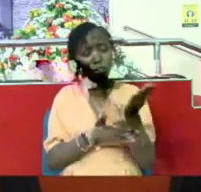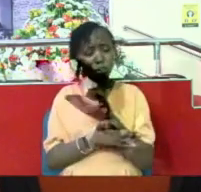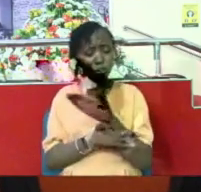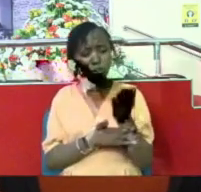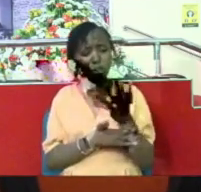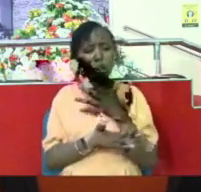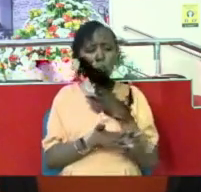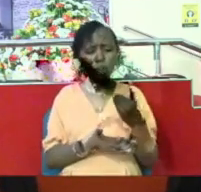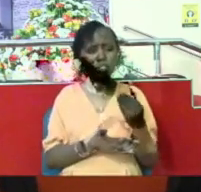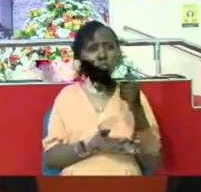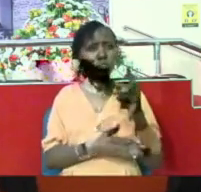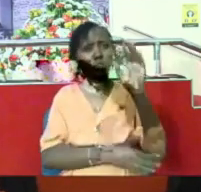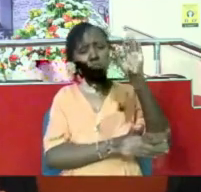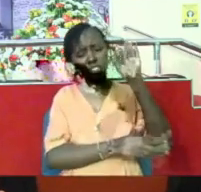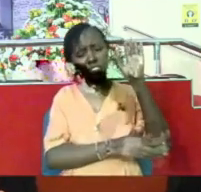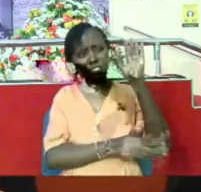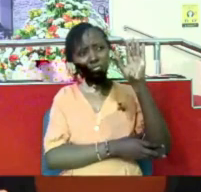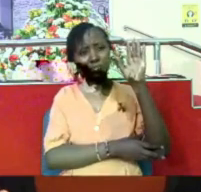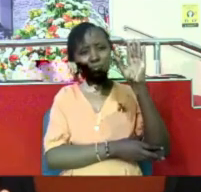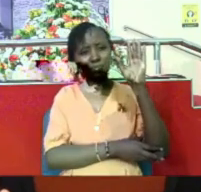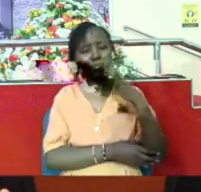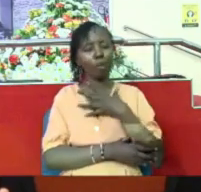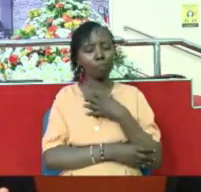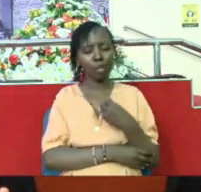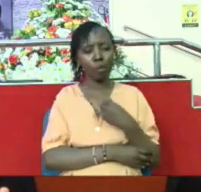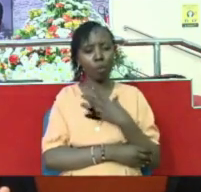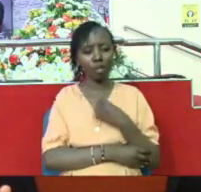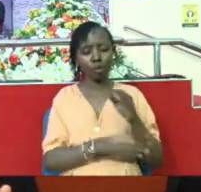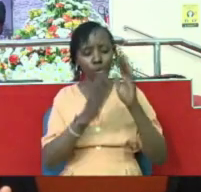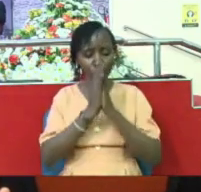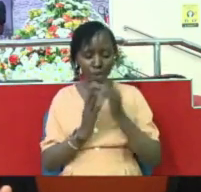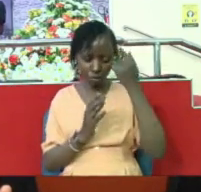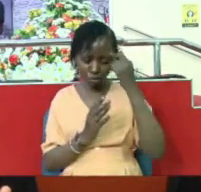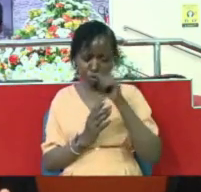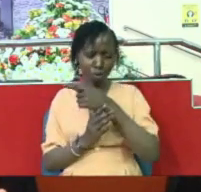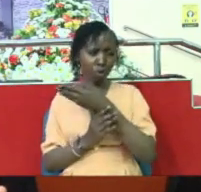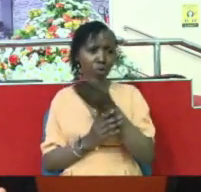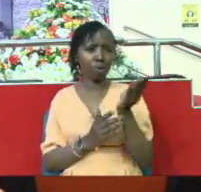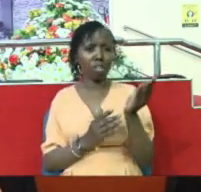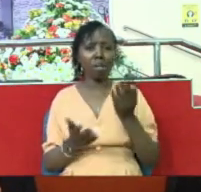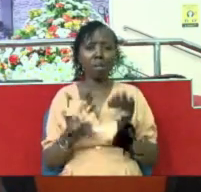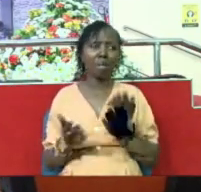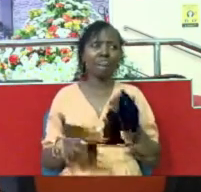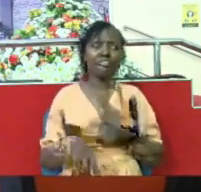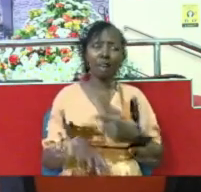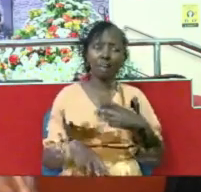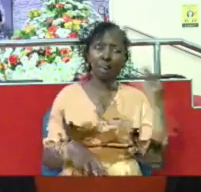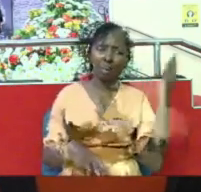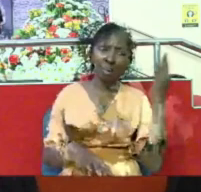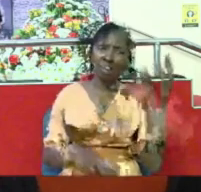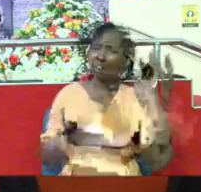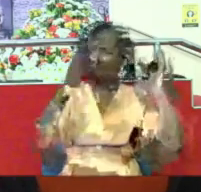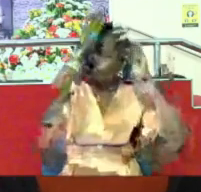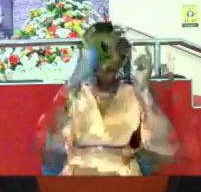up your hand. Nataka uinue mkono wako. I want to pray for you. Nataka kukuombea wewe. Maybe as I spoke, you are feeling, Bishop, you don't understand. Ulikuwa unastani,